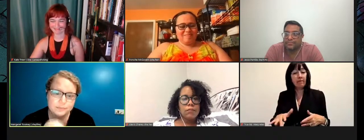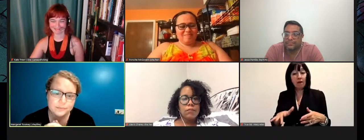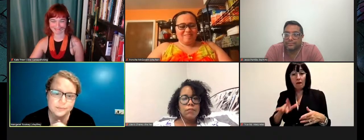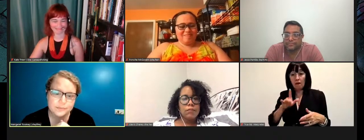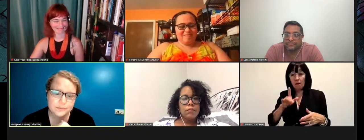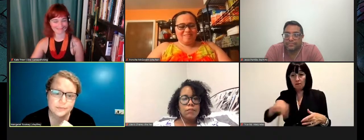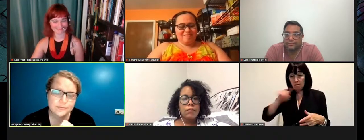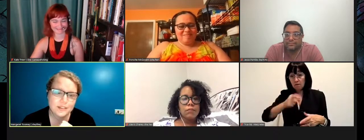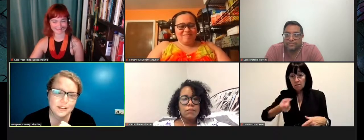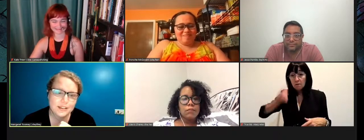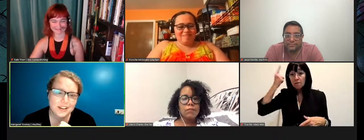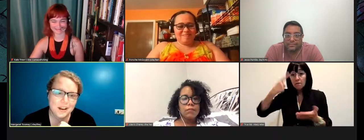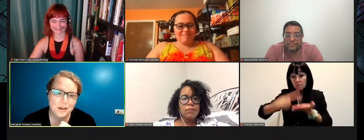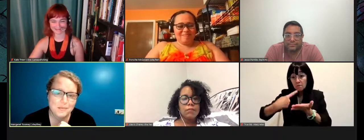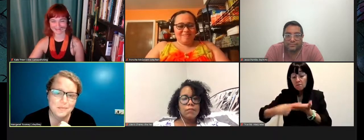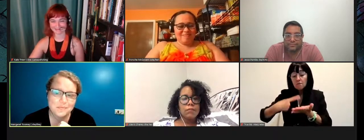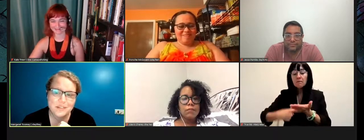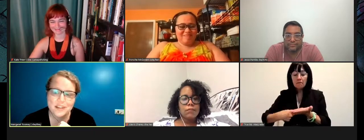conversation.